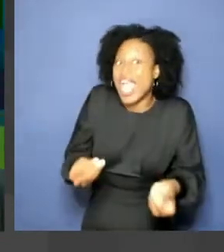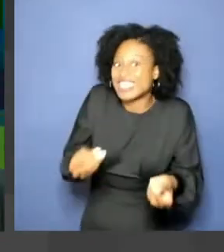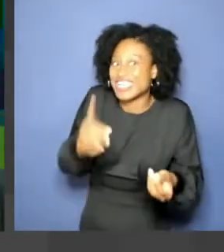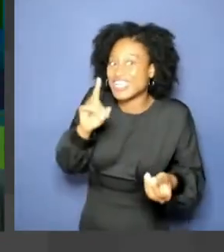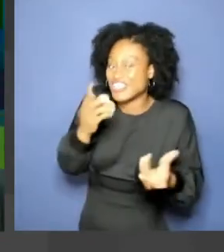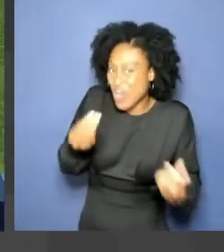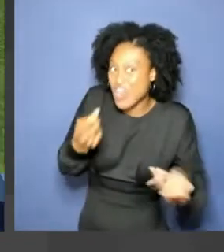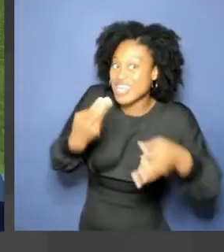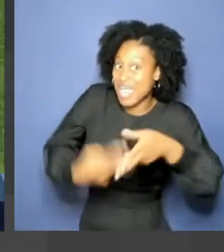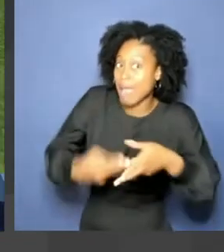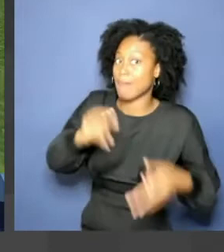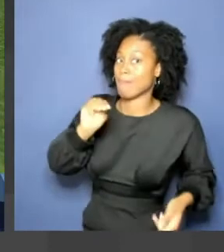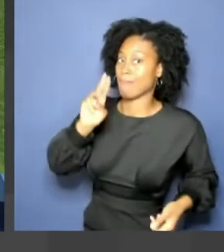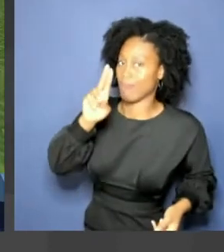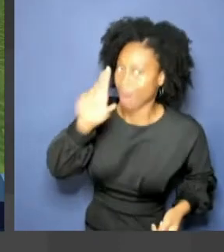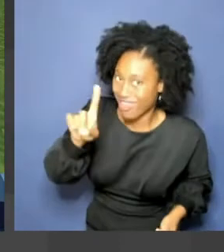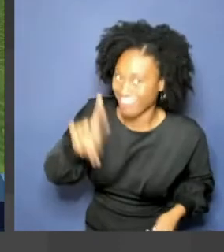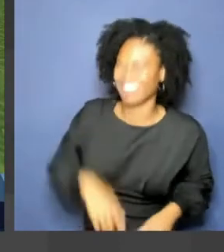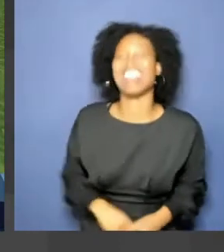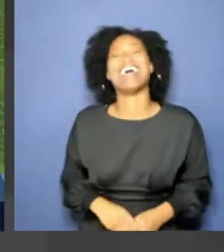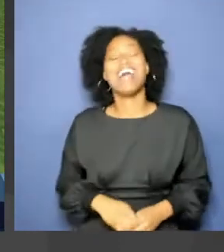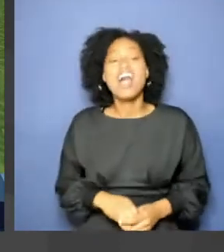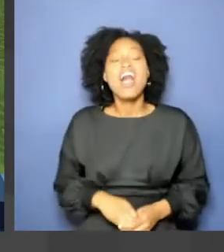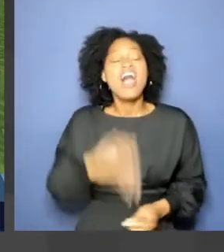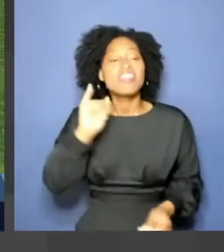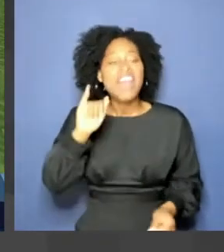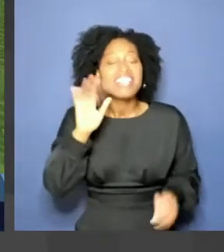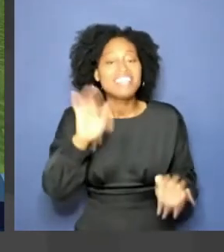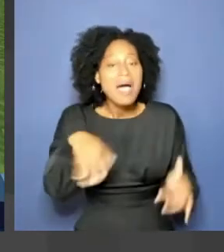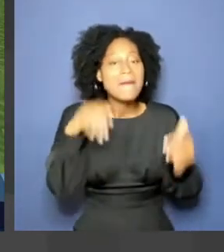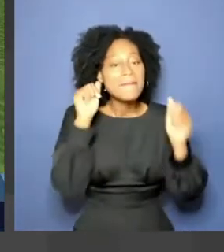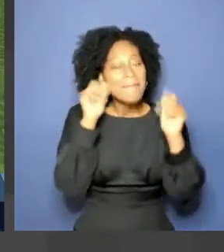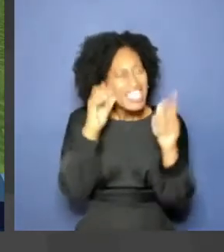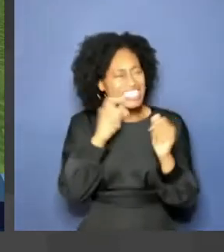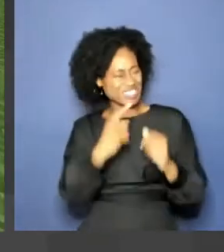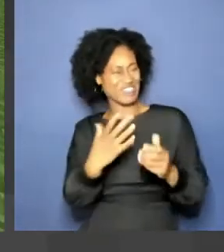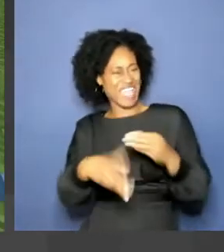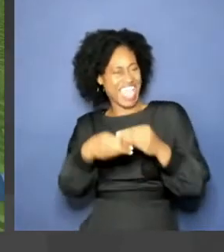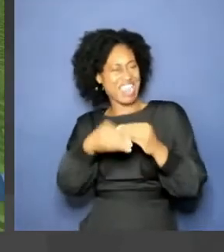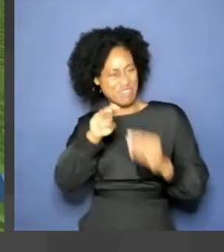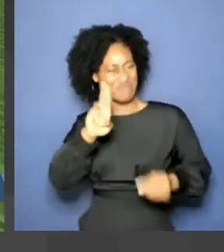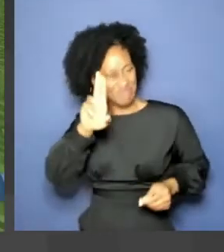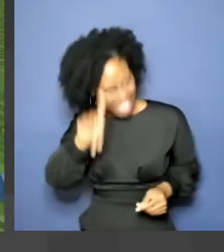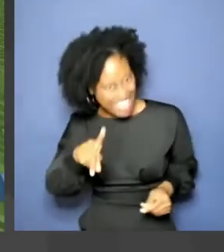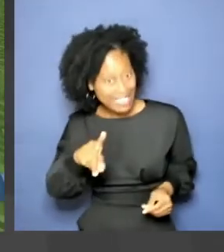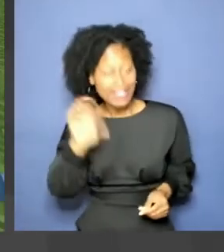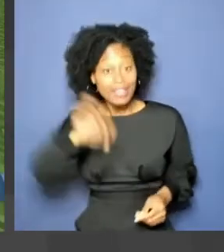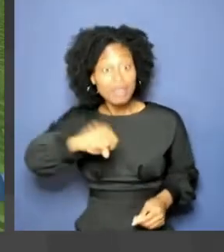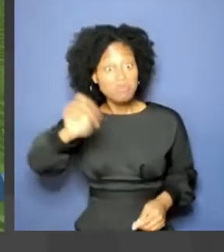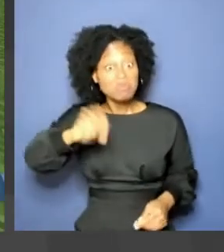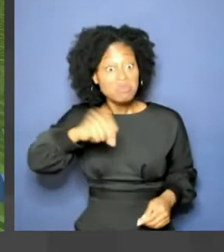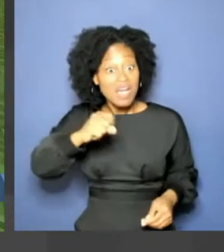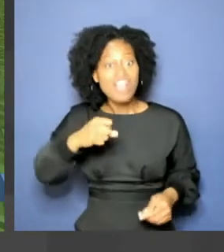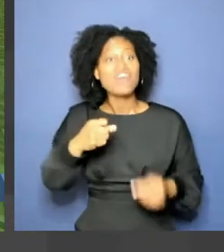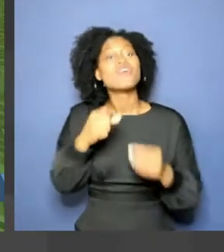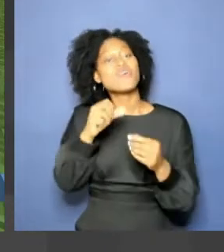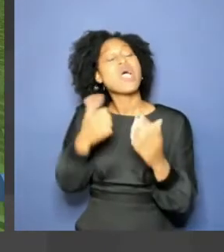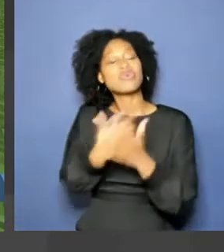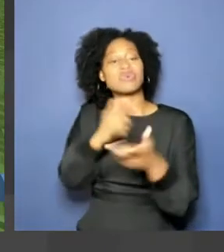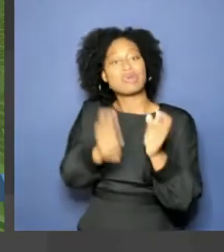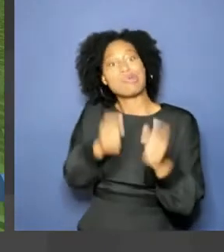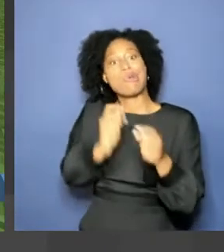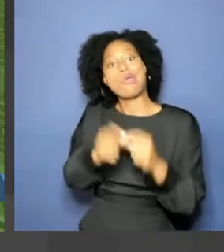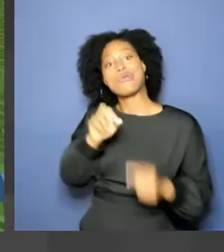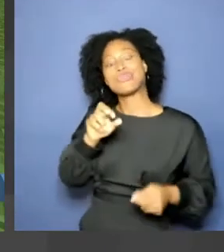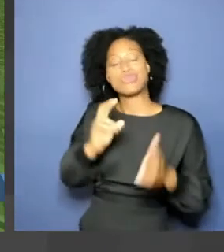amazing. So you've actually added mud to do something really cool. Yeah, so we're adding really cool renewability mechanics to mud. The first of which is if you